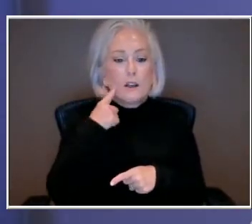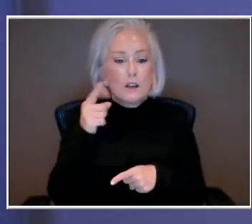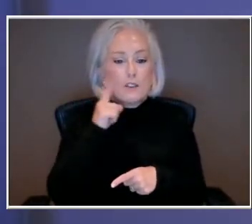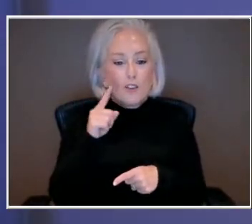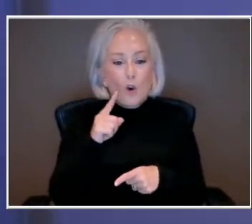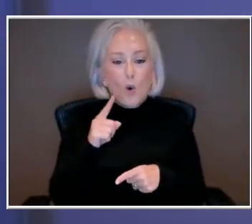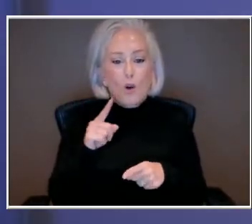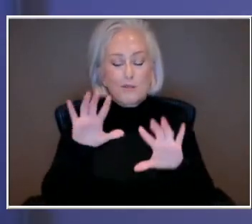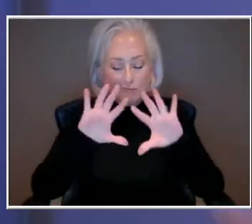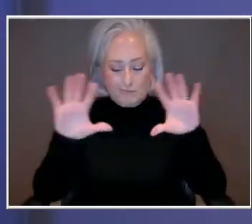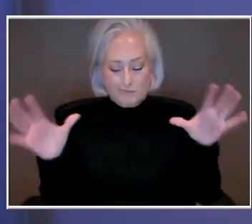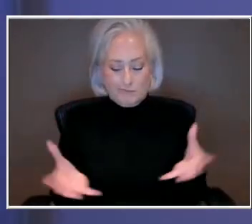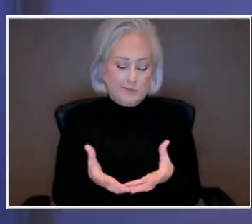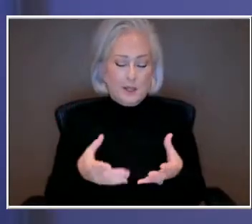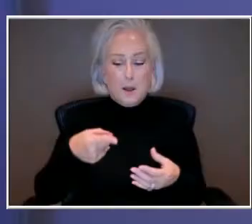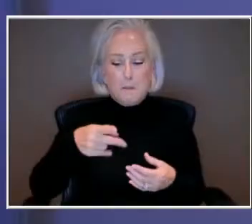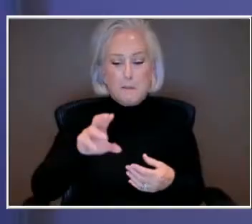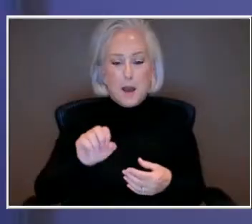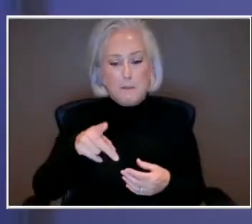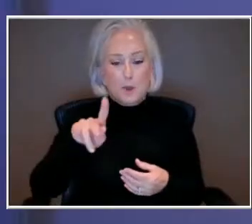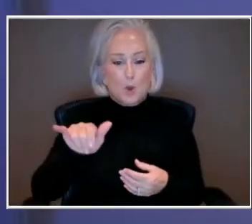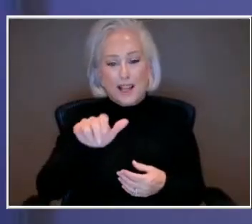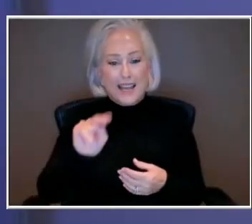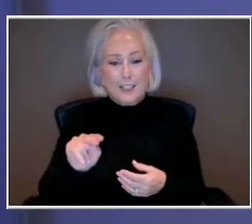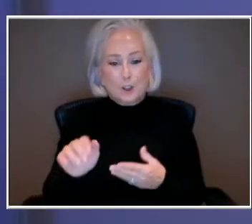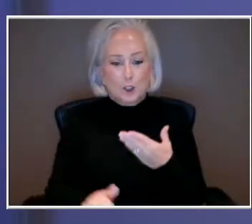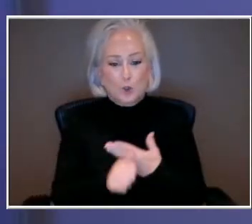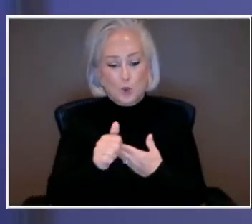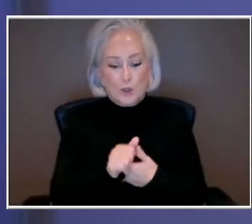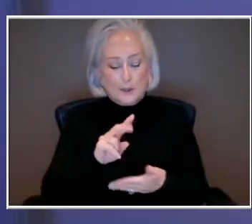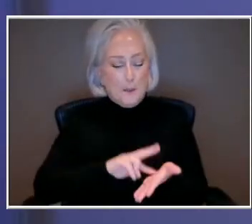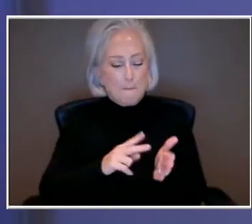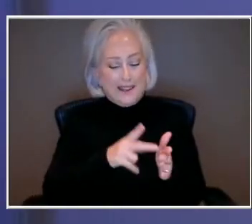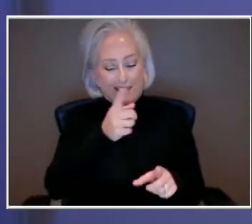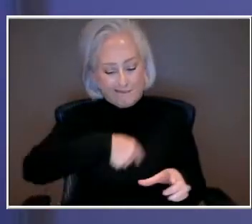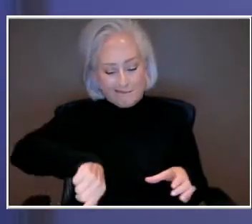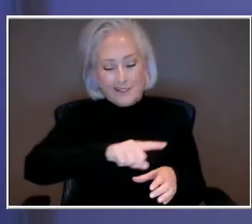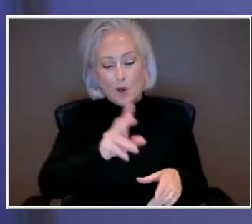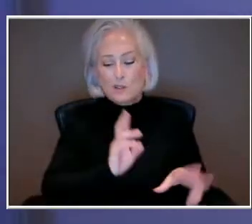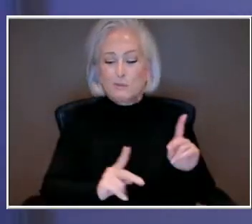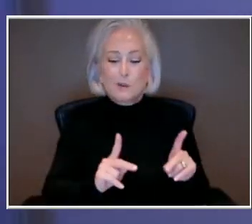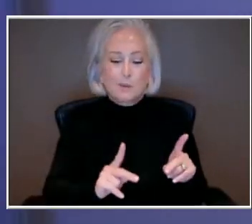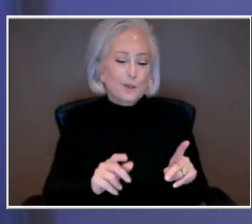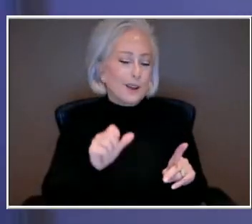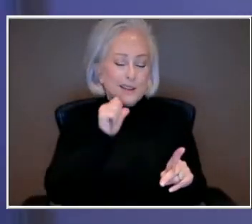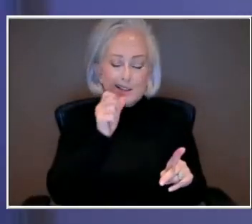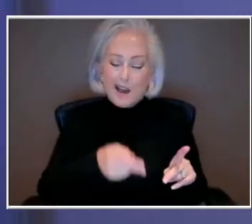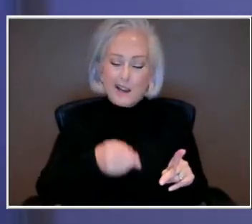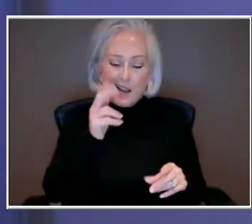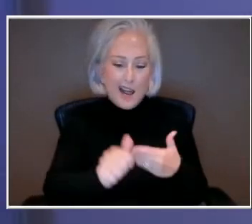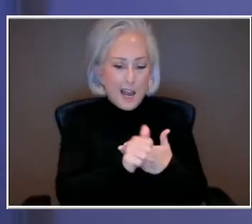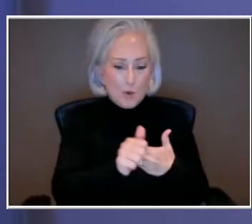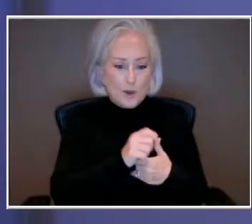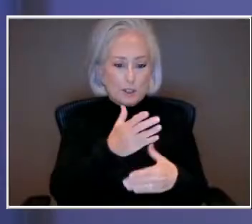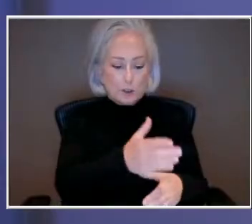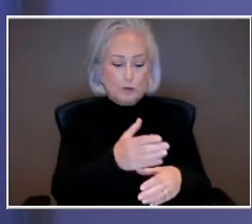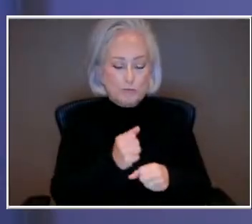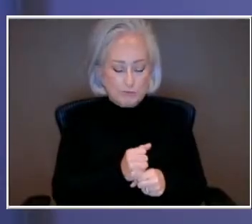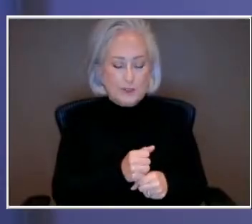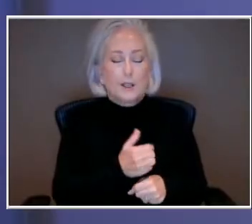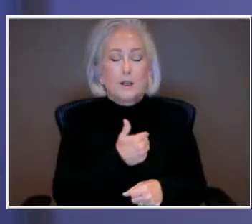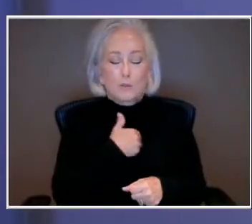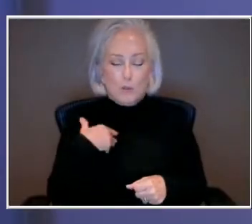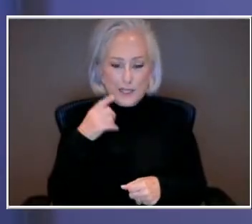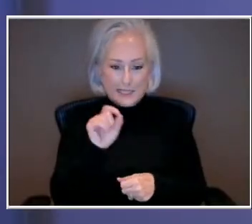risk. People that are not at increased risk for breast cancer. So unless an AI